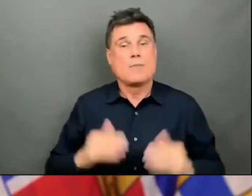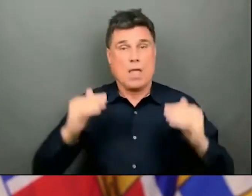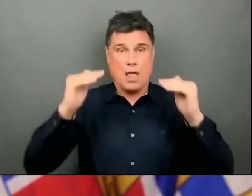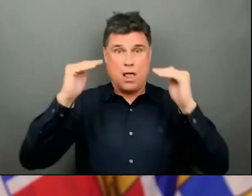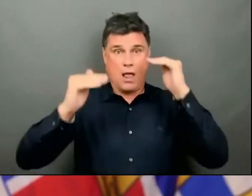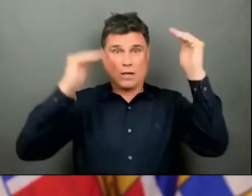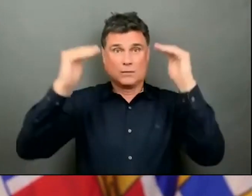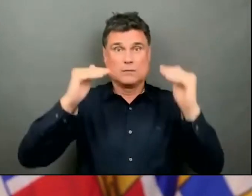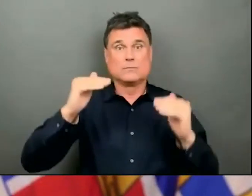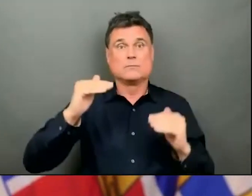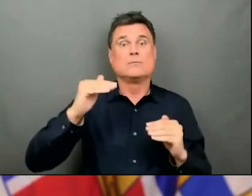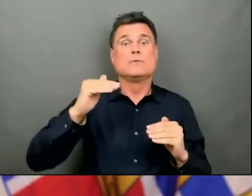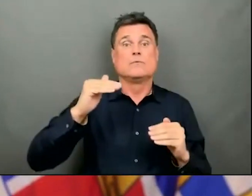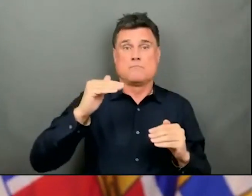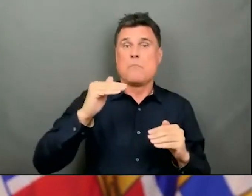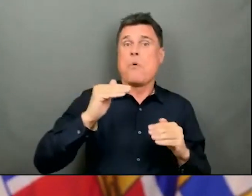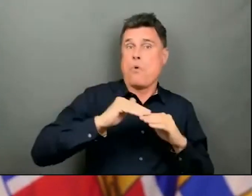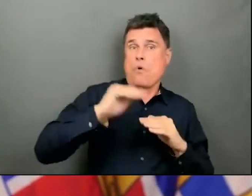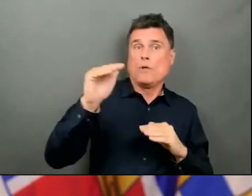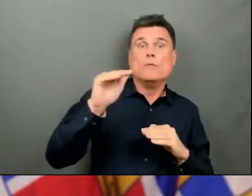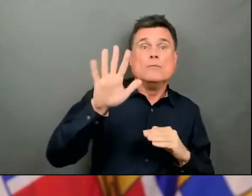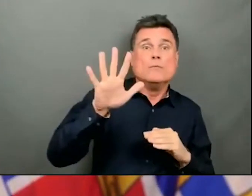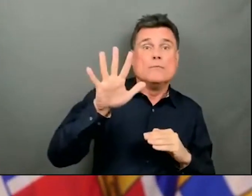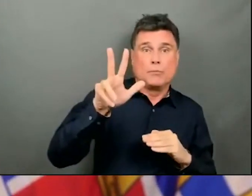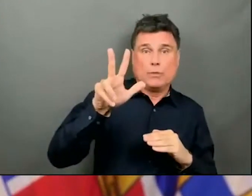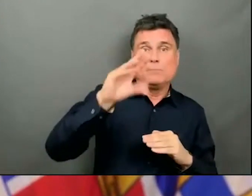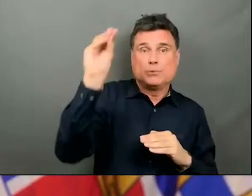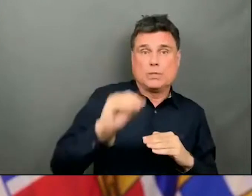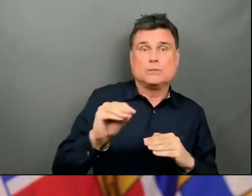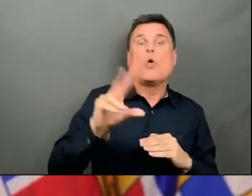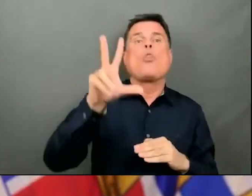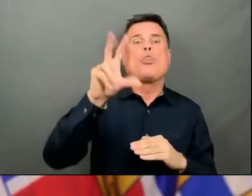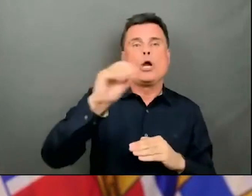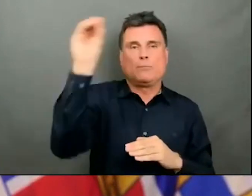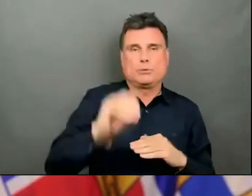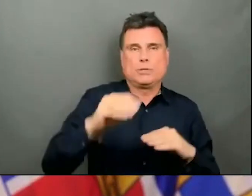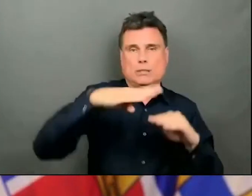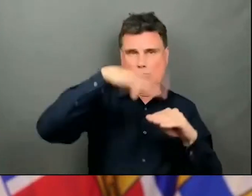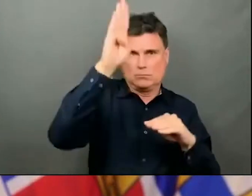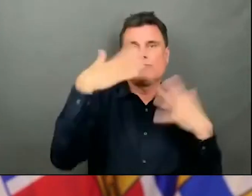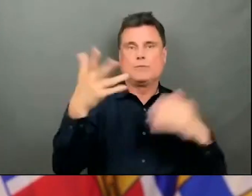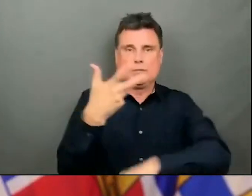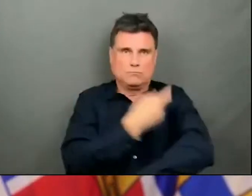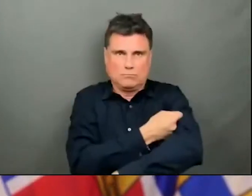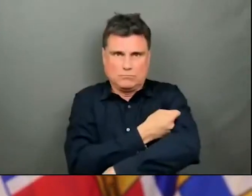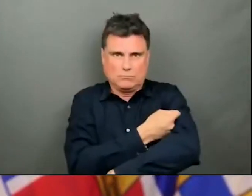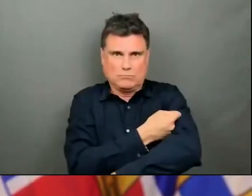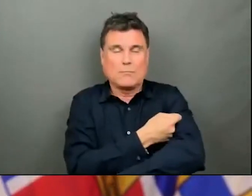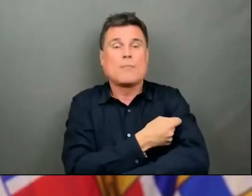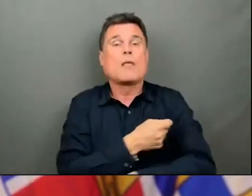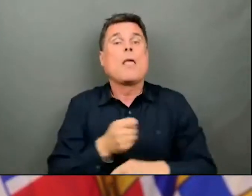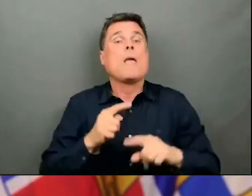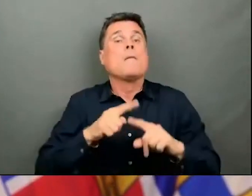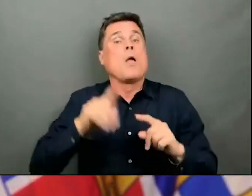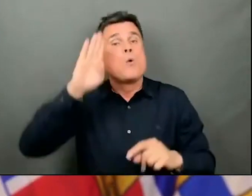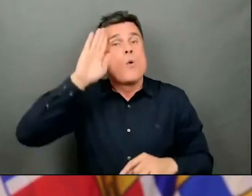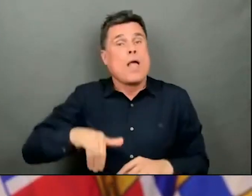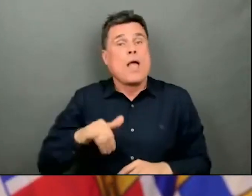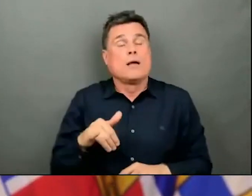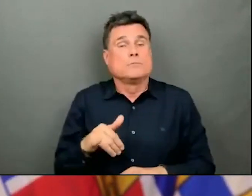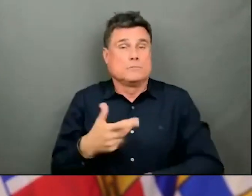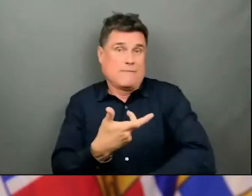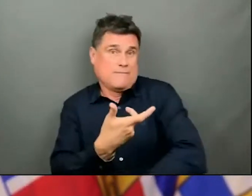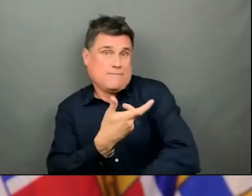time for your body's immune system to develop the full immune response, and that's 2 to 3 weeks we know now. We know